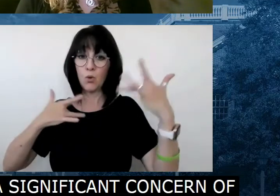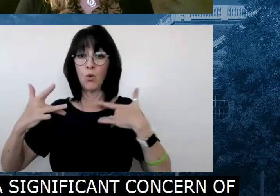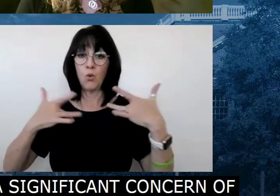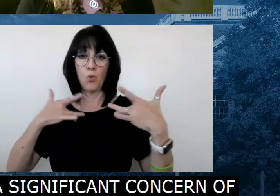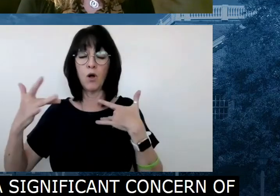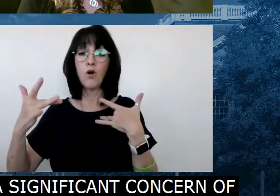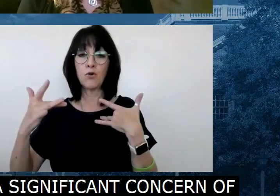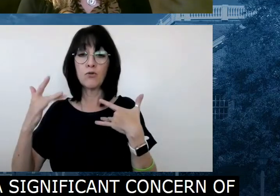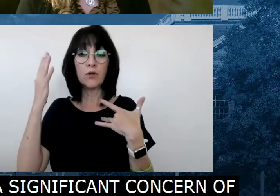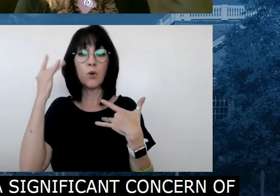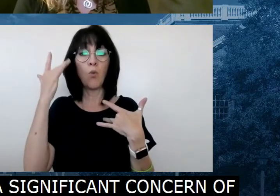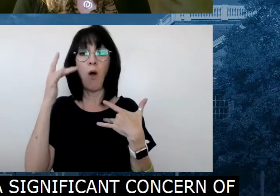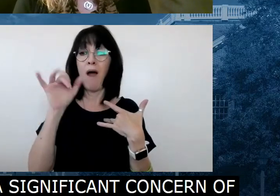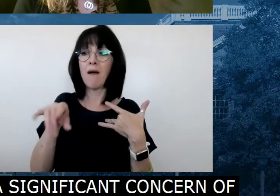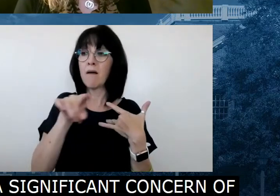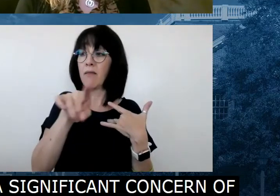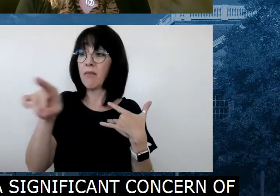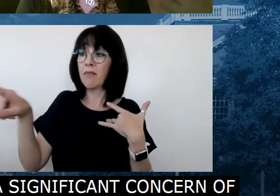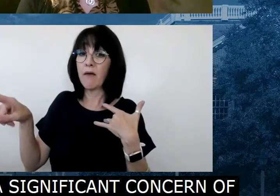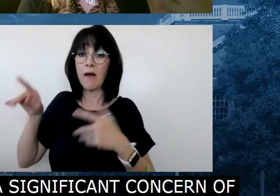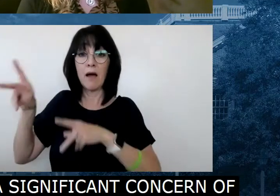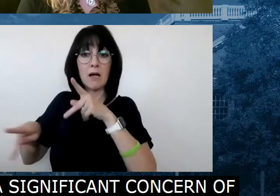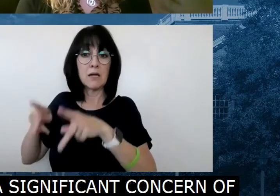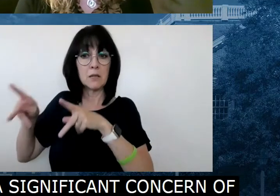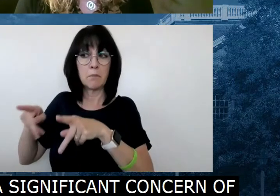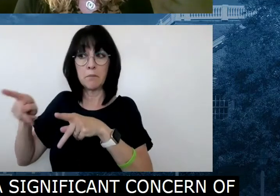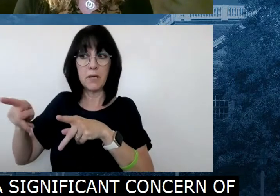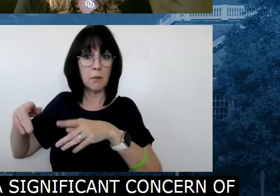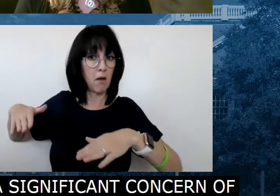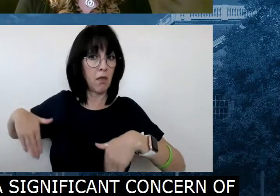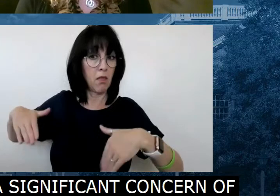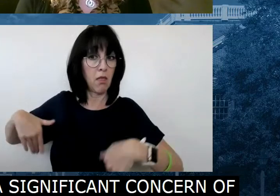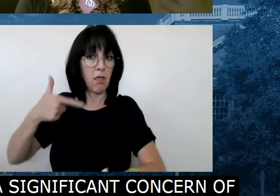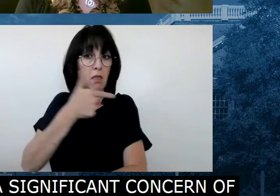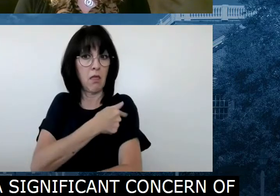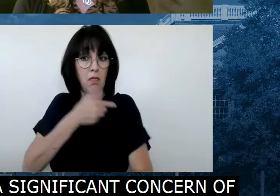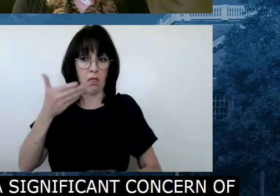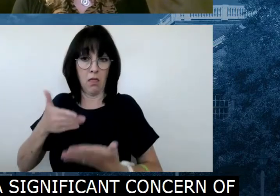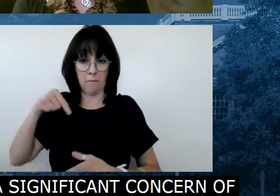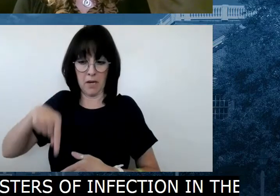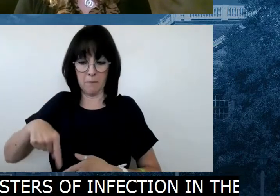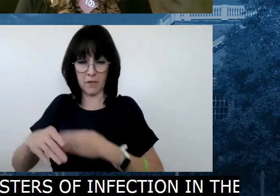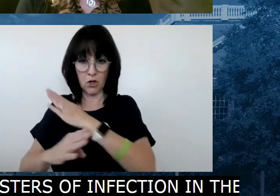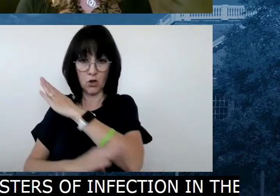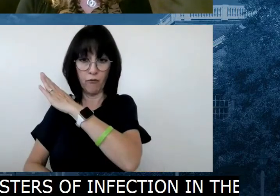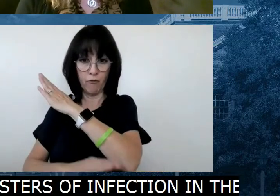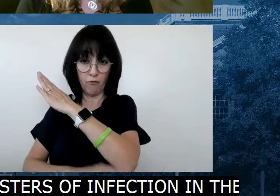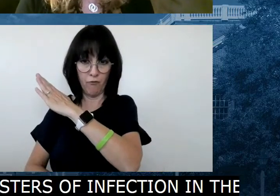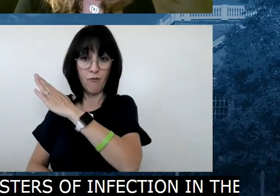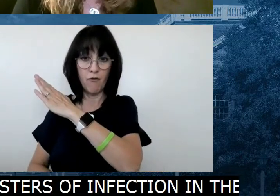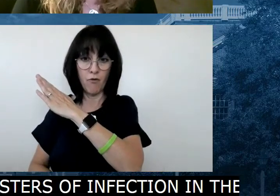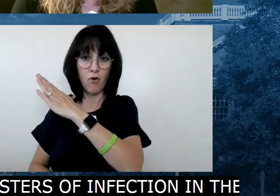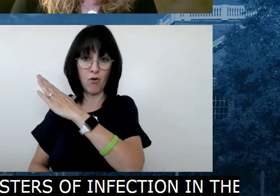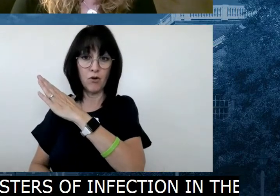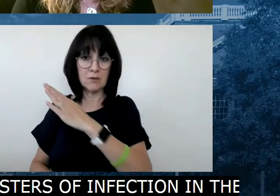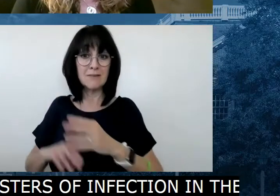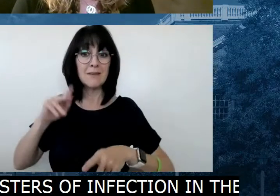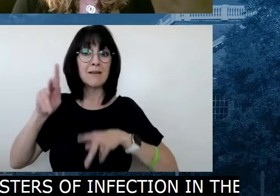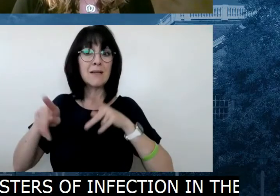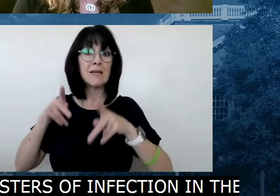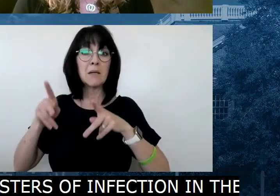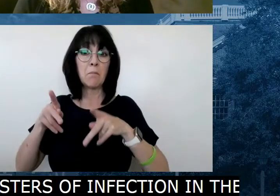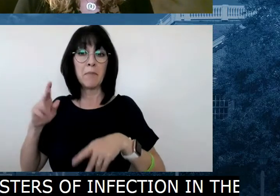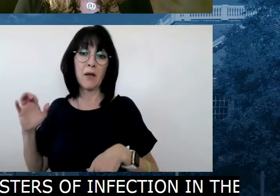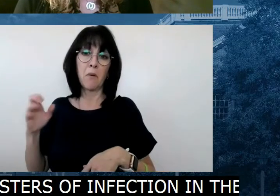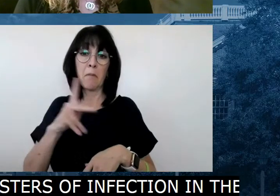clusters of infection in the fall when we have greater potential for